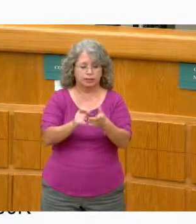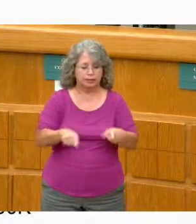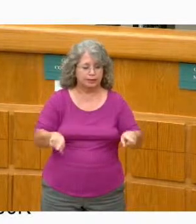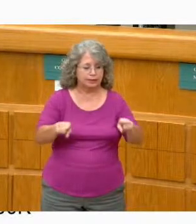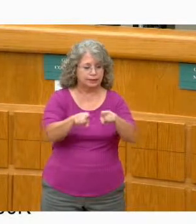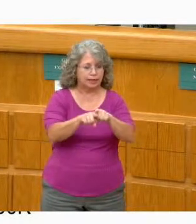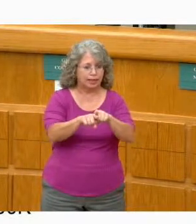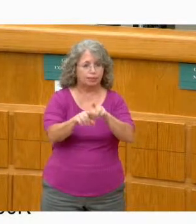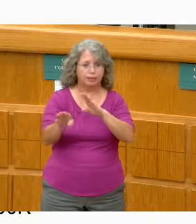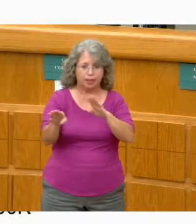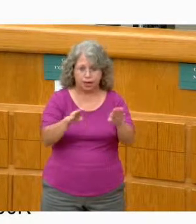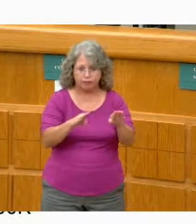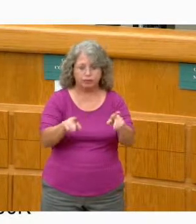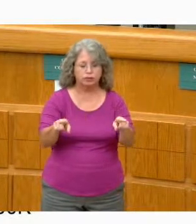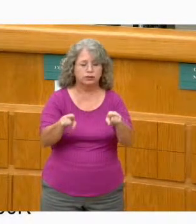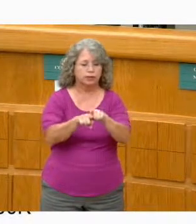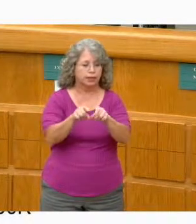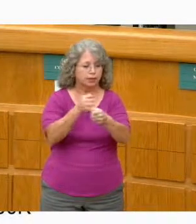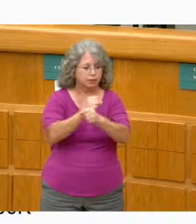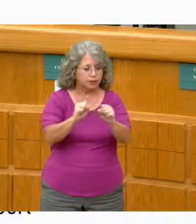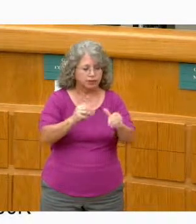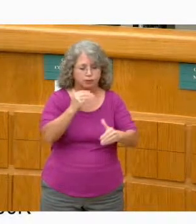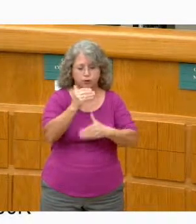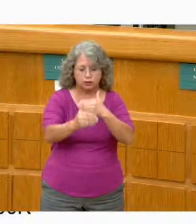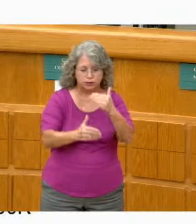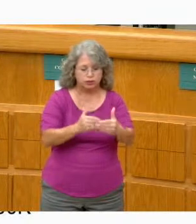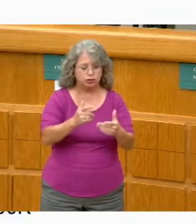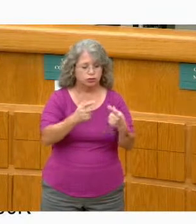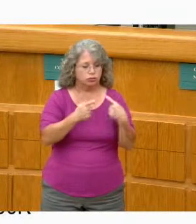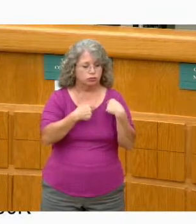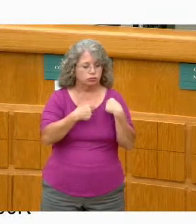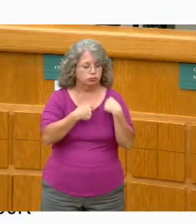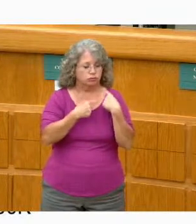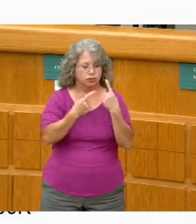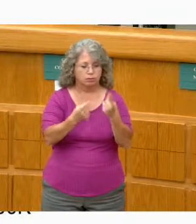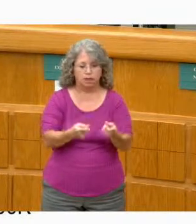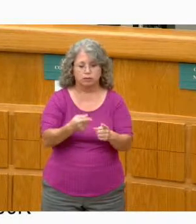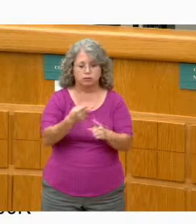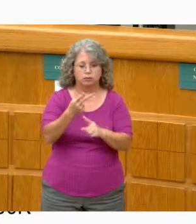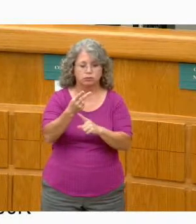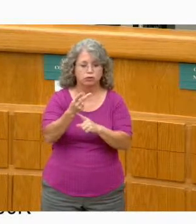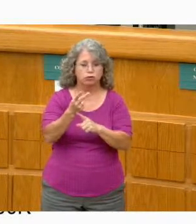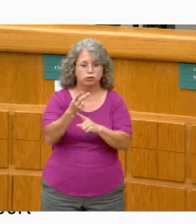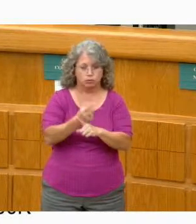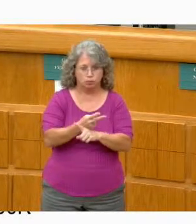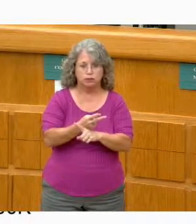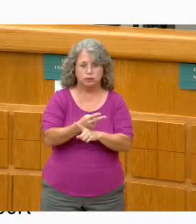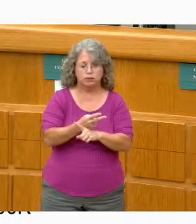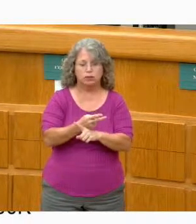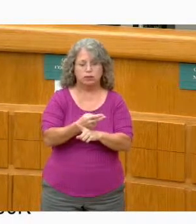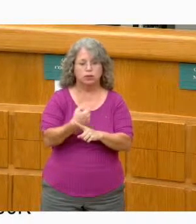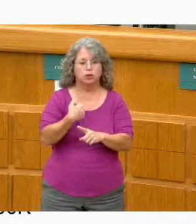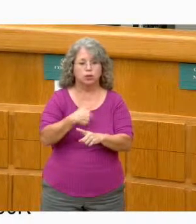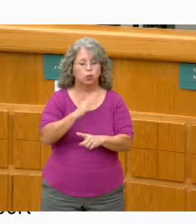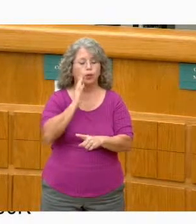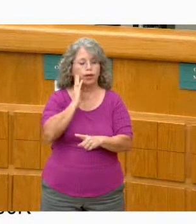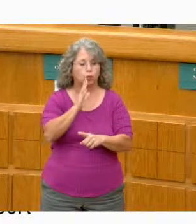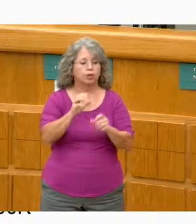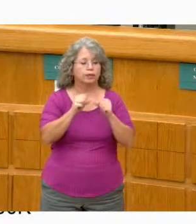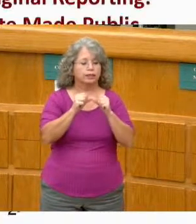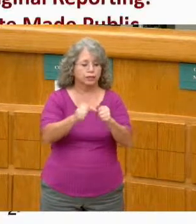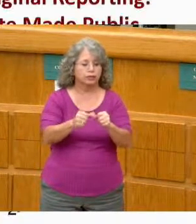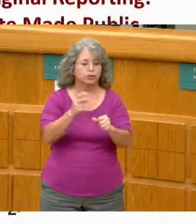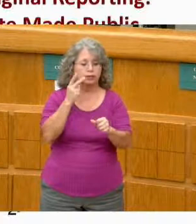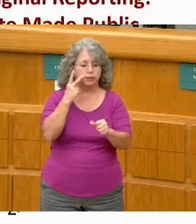continue with the same regulations and the same behaviors that we've been exhibiting over the past approximately 2 months now,